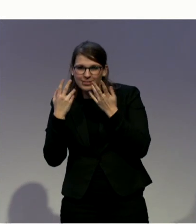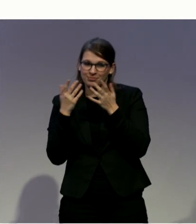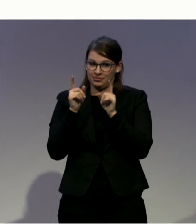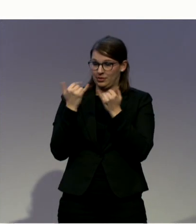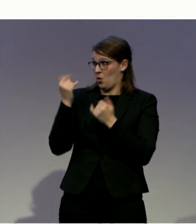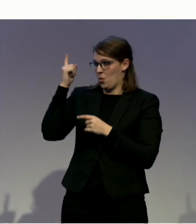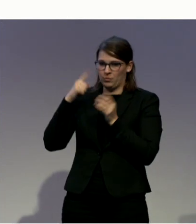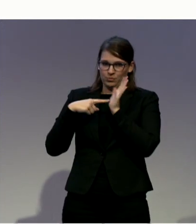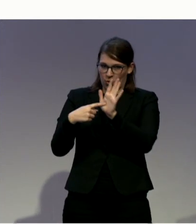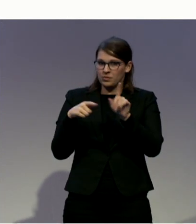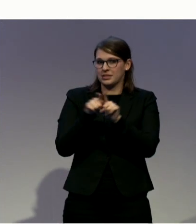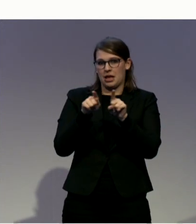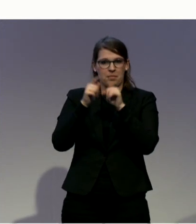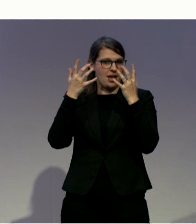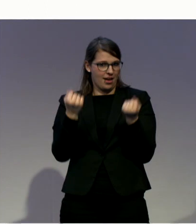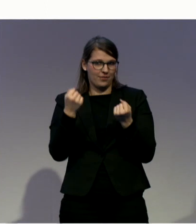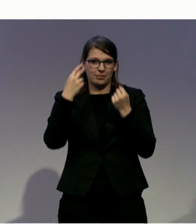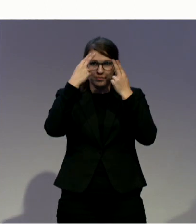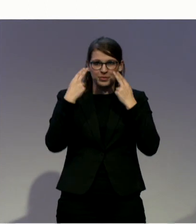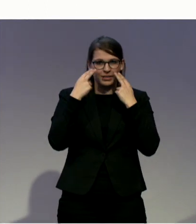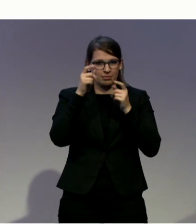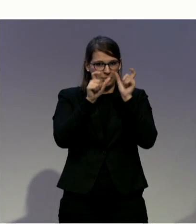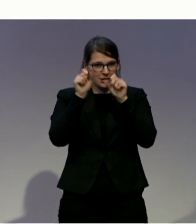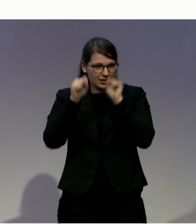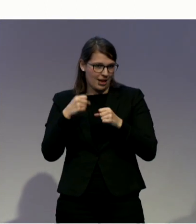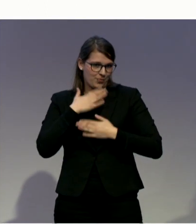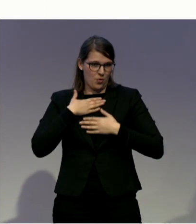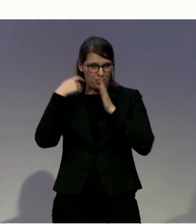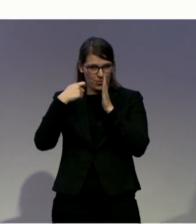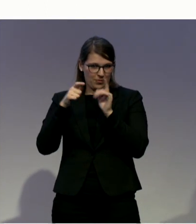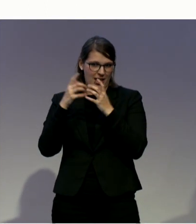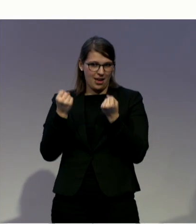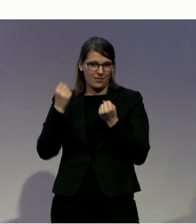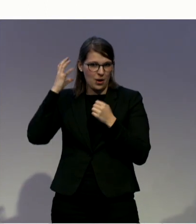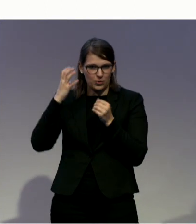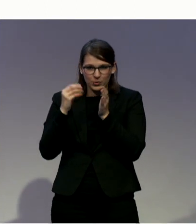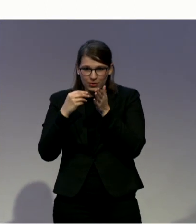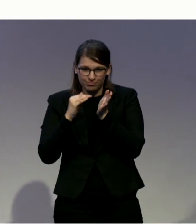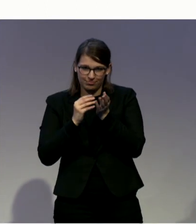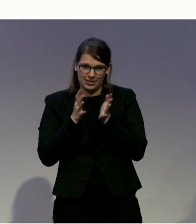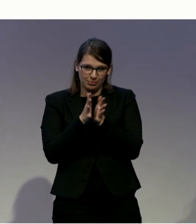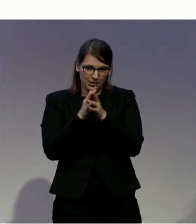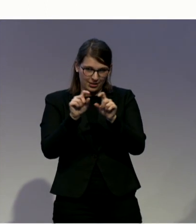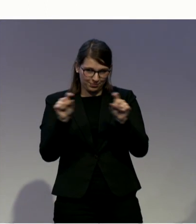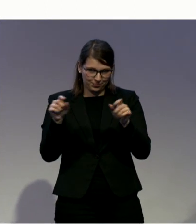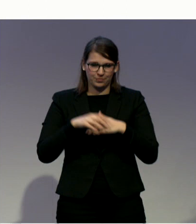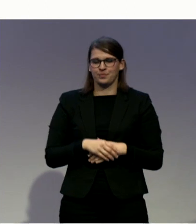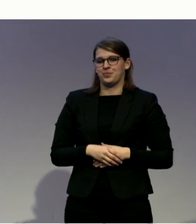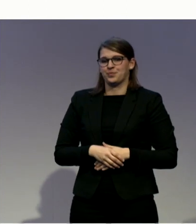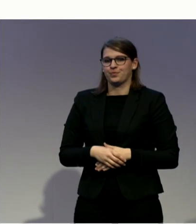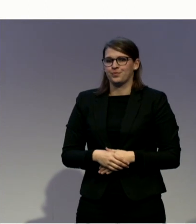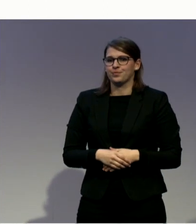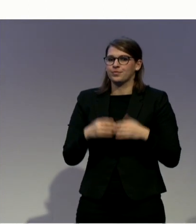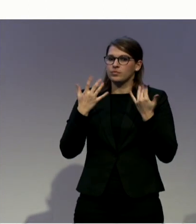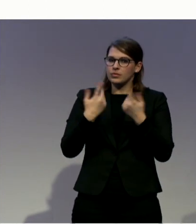films. And we present these films also as part of our accessibility in dozens of locations. We run out of New York, and we run in